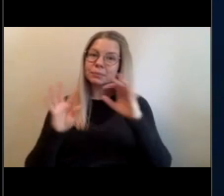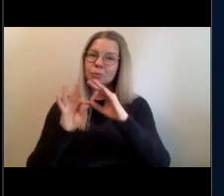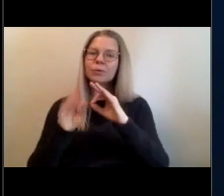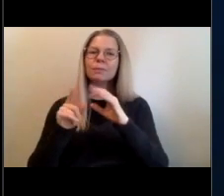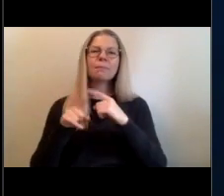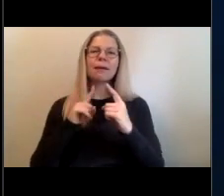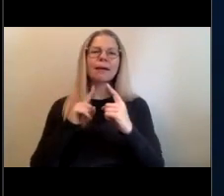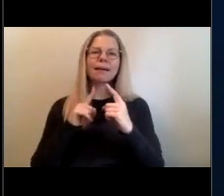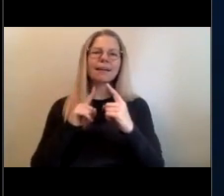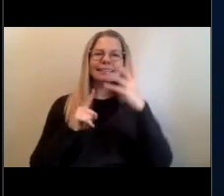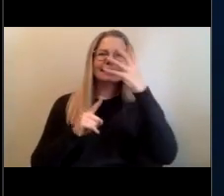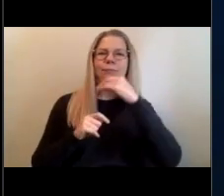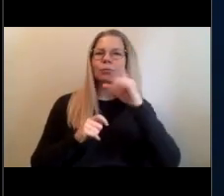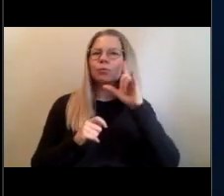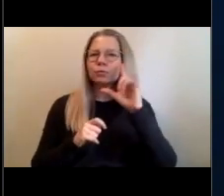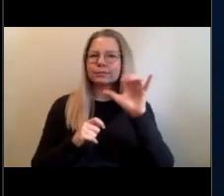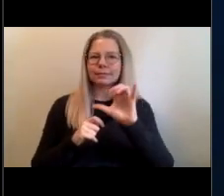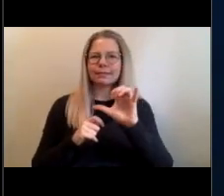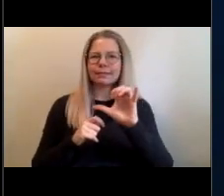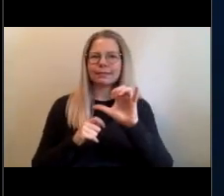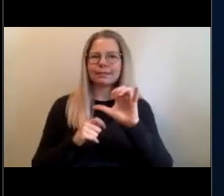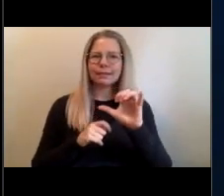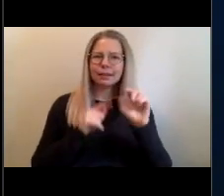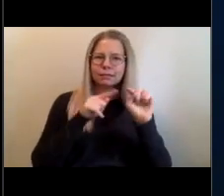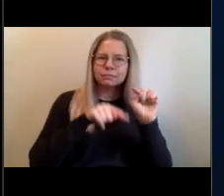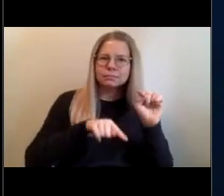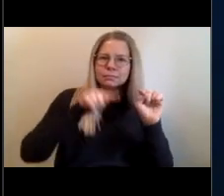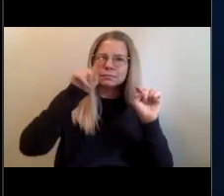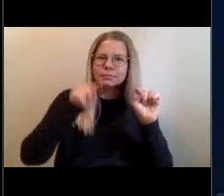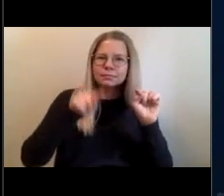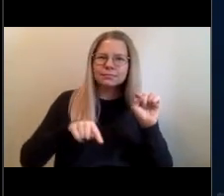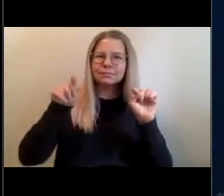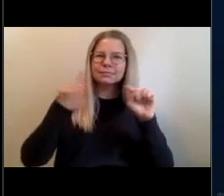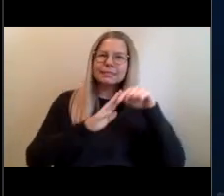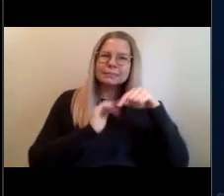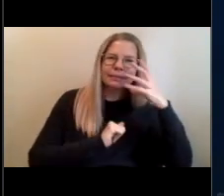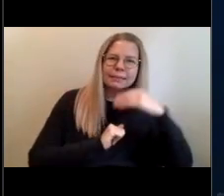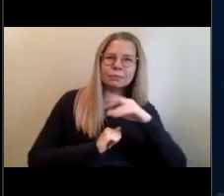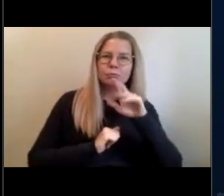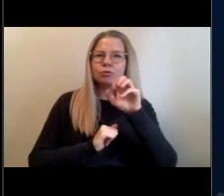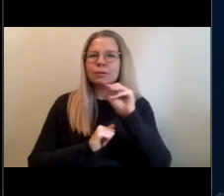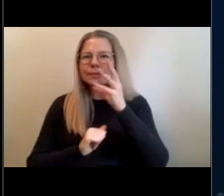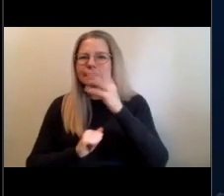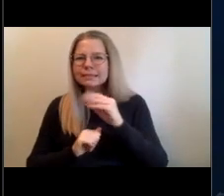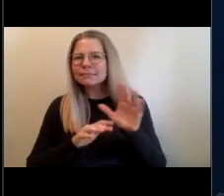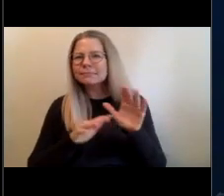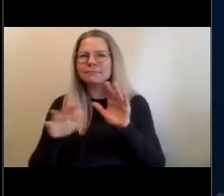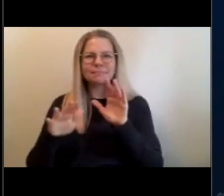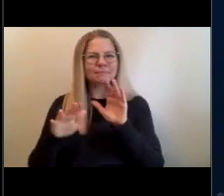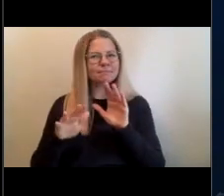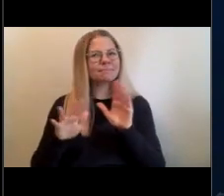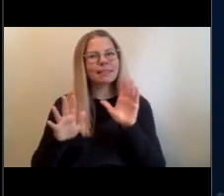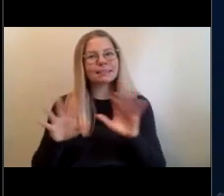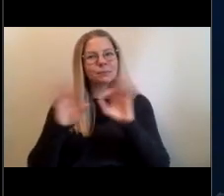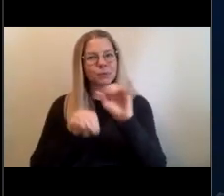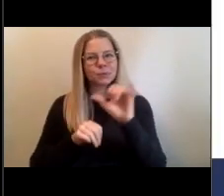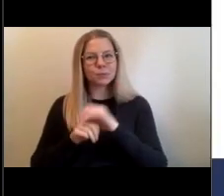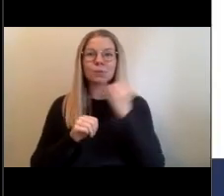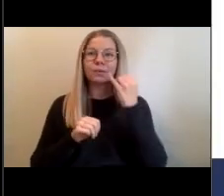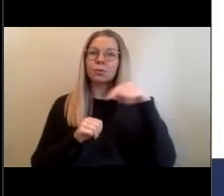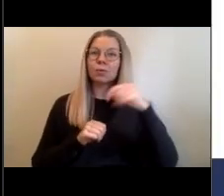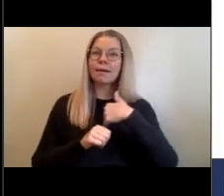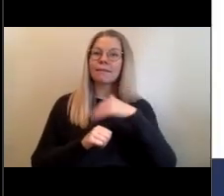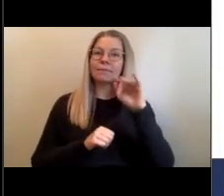the architecture, the sleep architecture, how that sleep is made up. And you'll be able to track that if you get yourself a